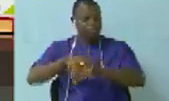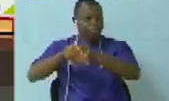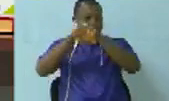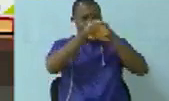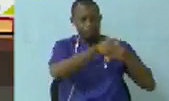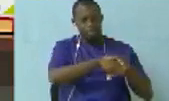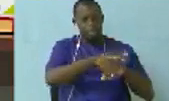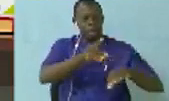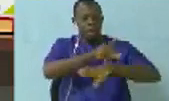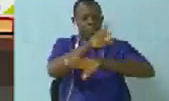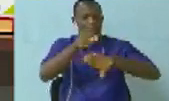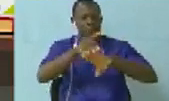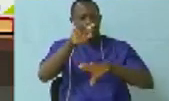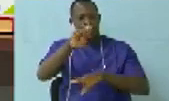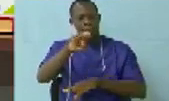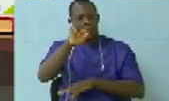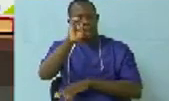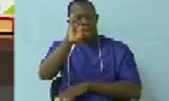Then